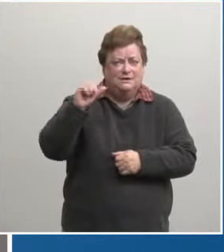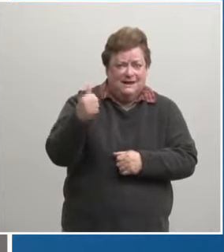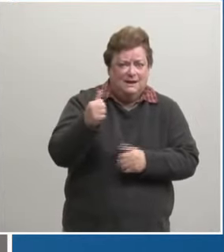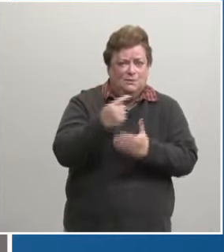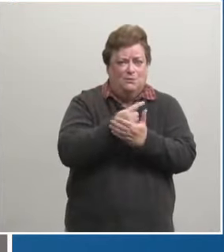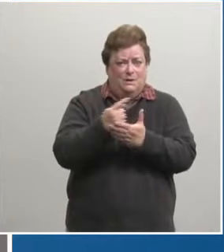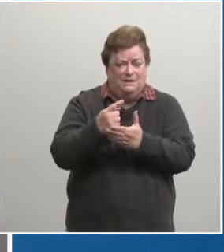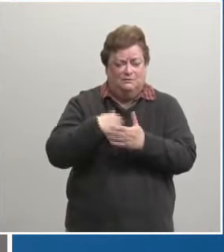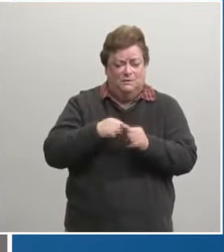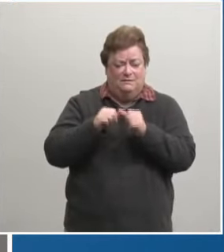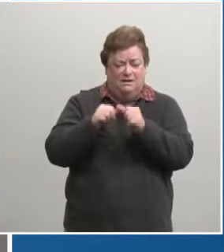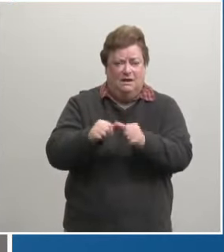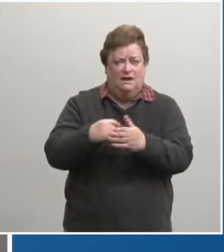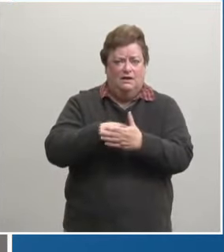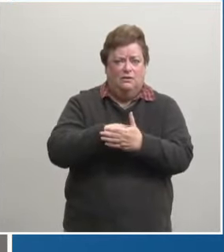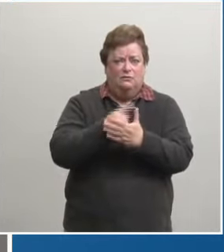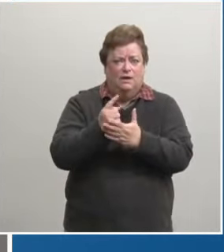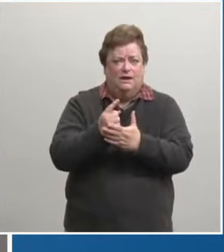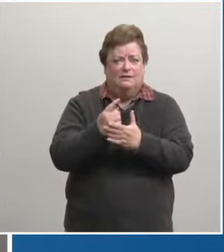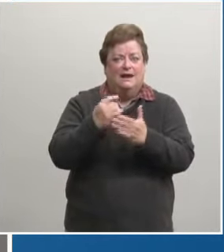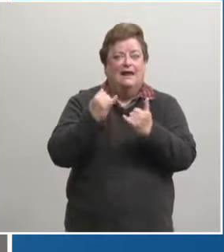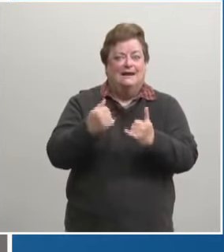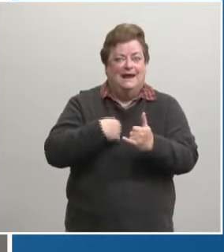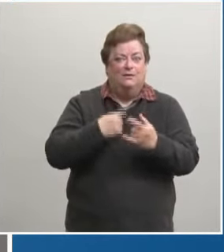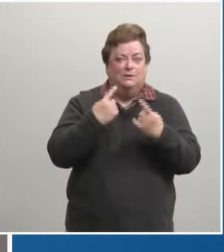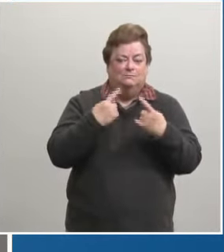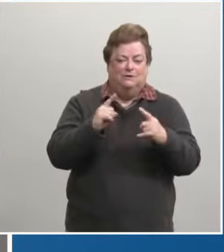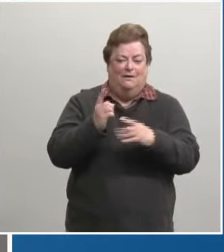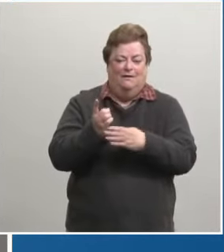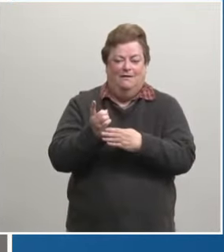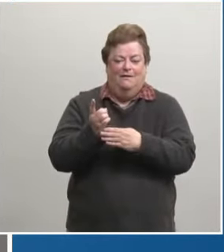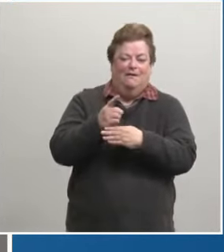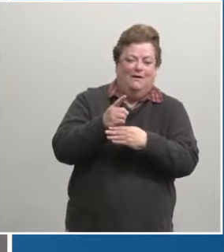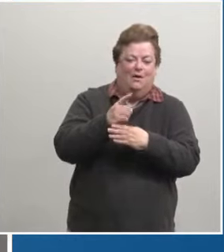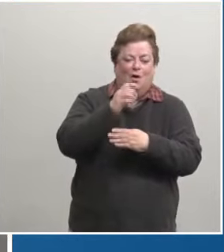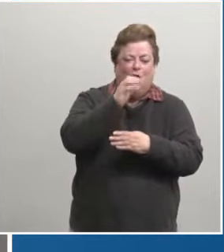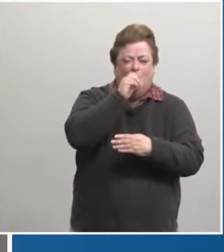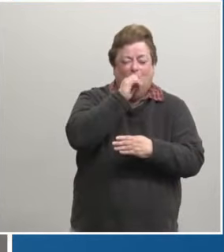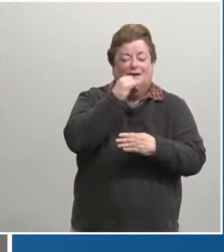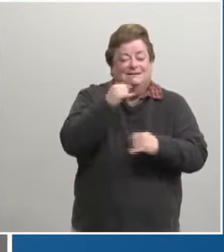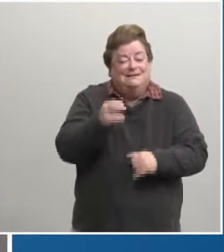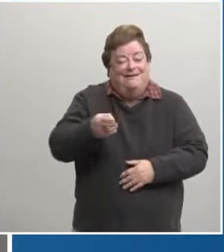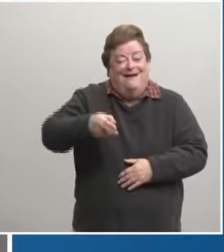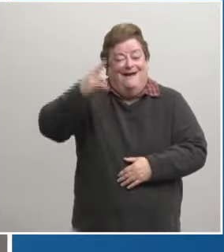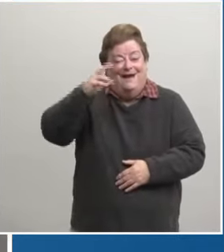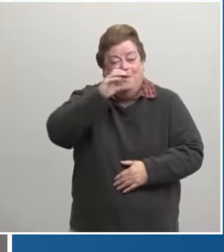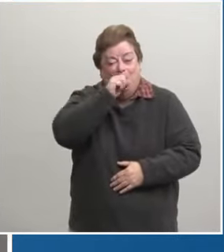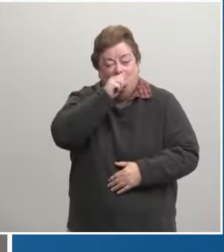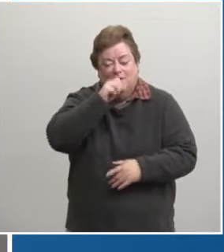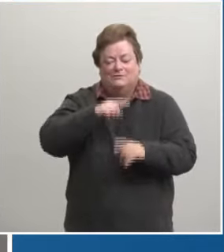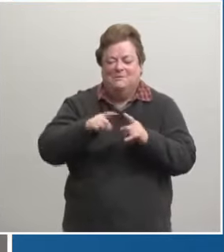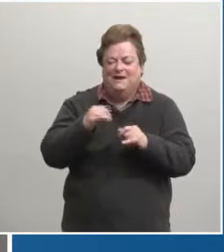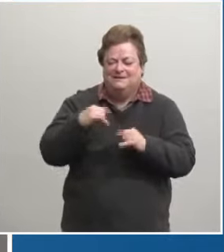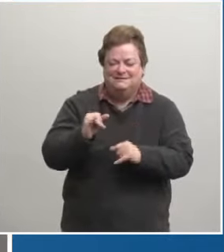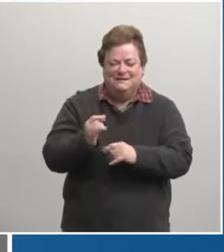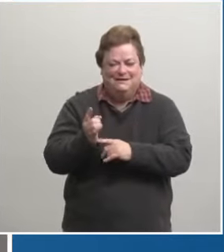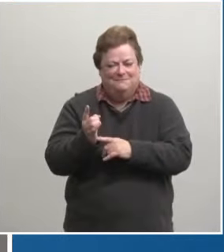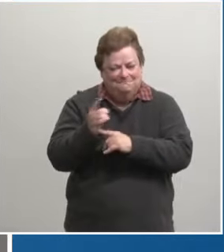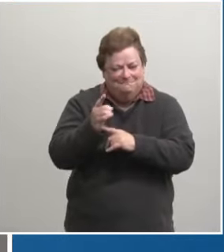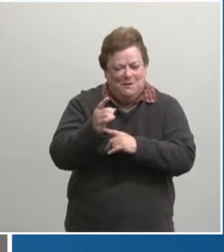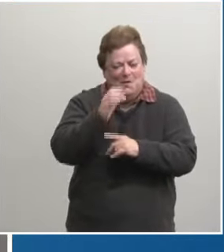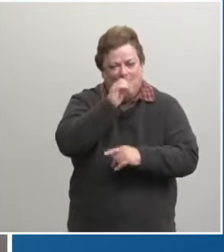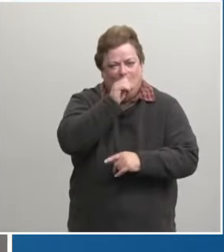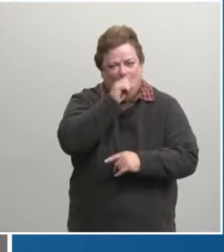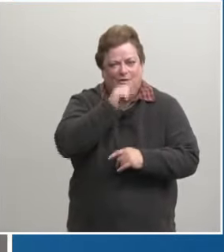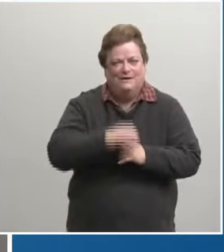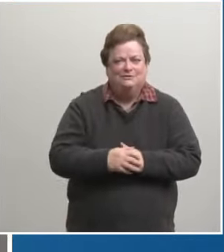red, our risk dial is moving to orange. Elevated orange, but orange nonetheless. And with this positive